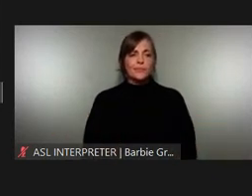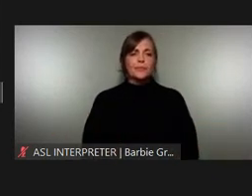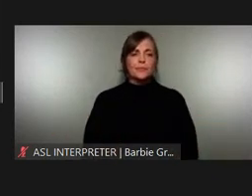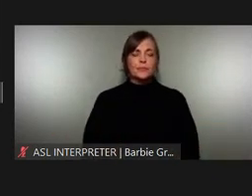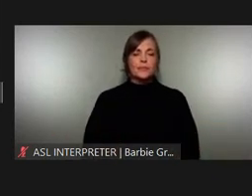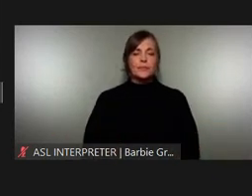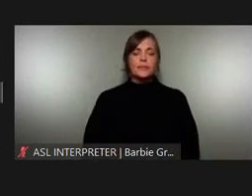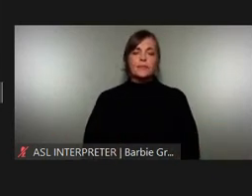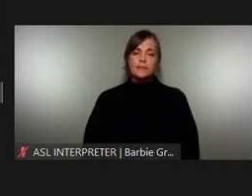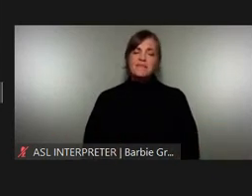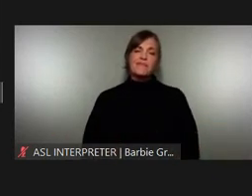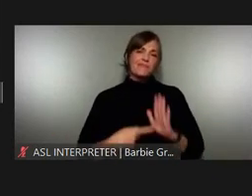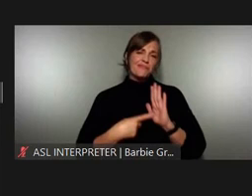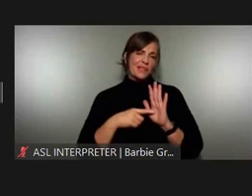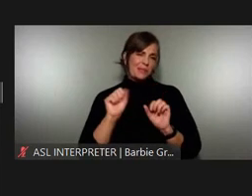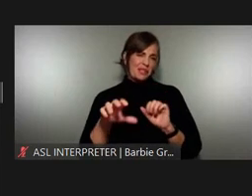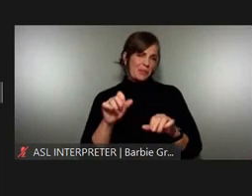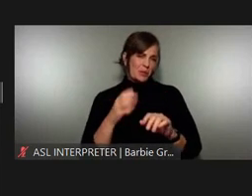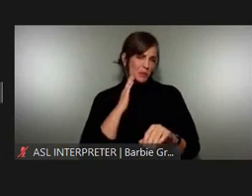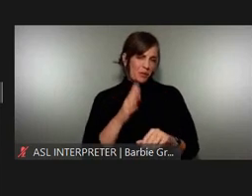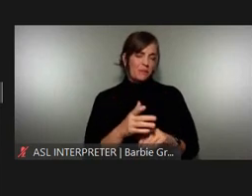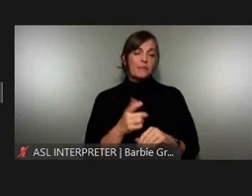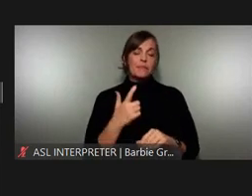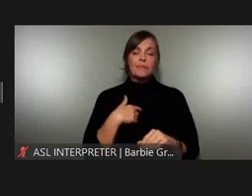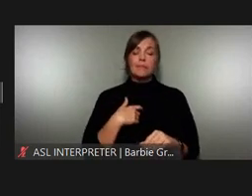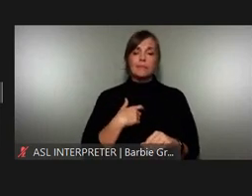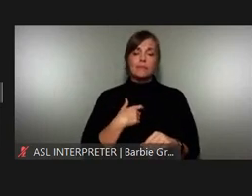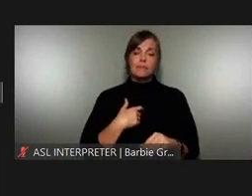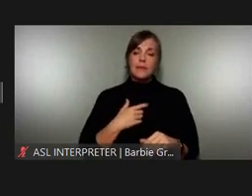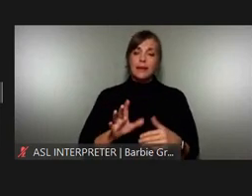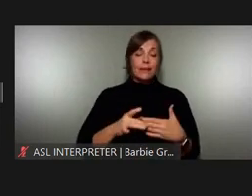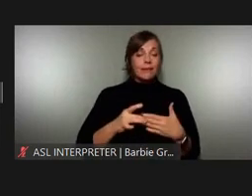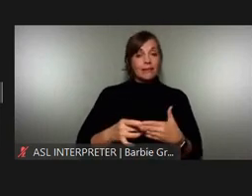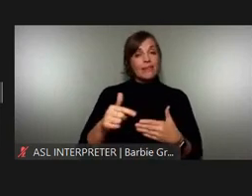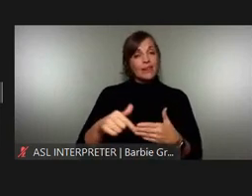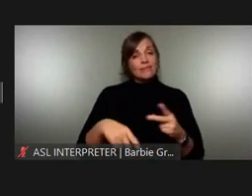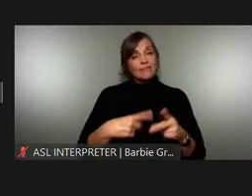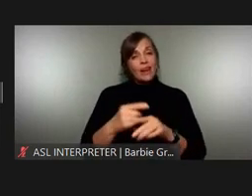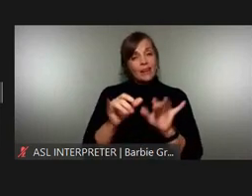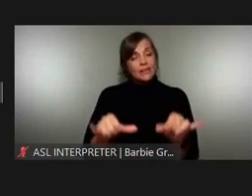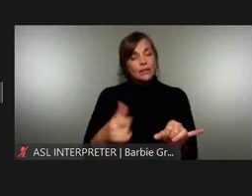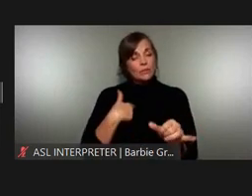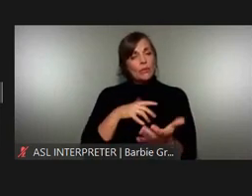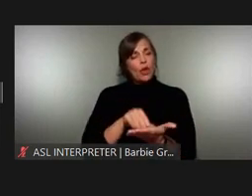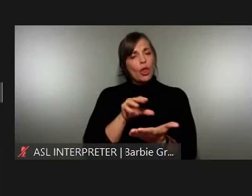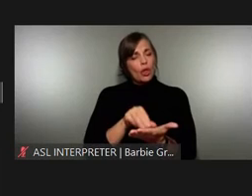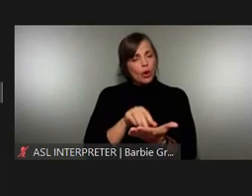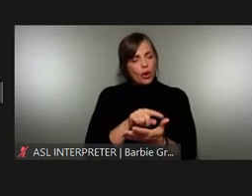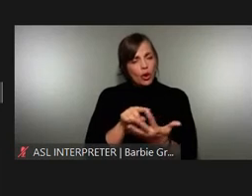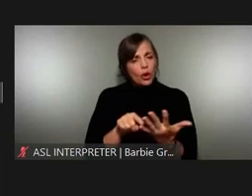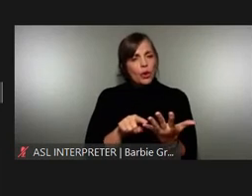think what we have discovered in our years leading a public transportation system and